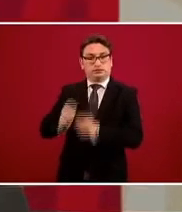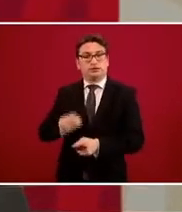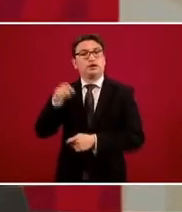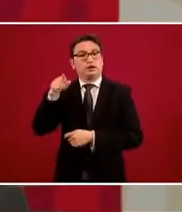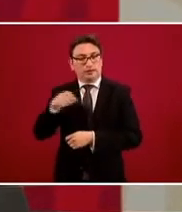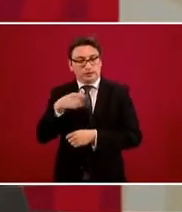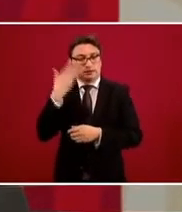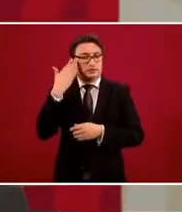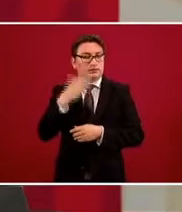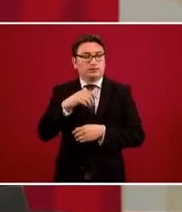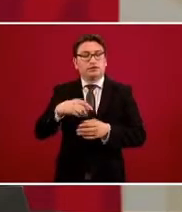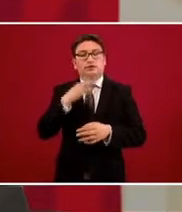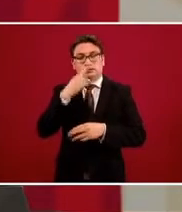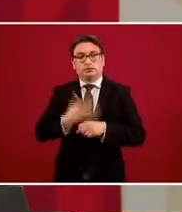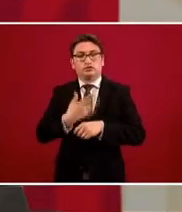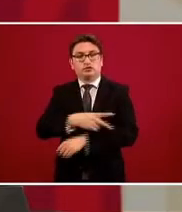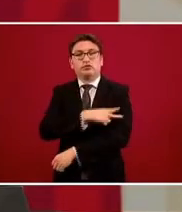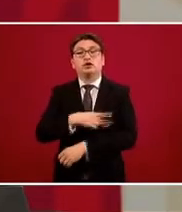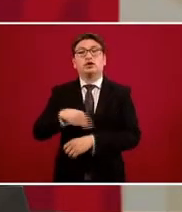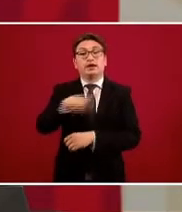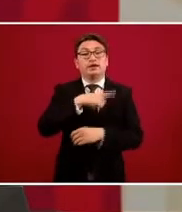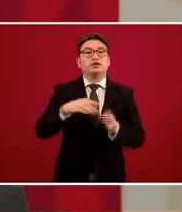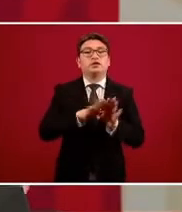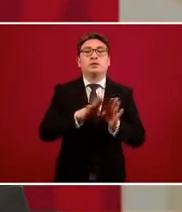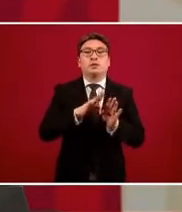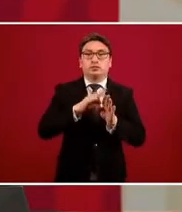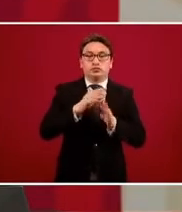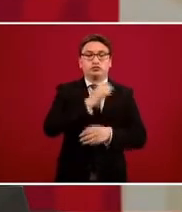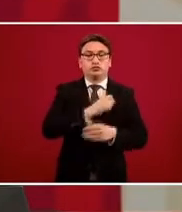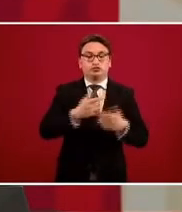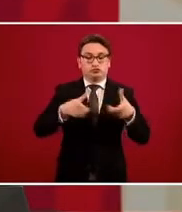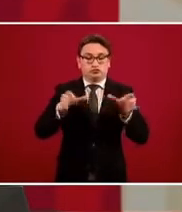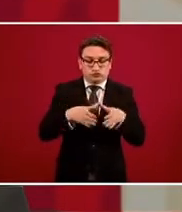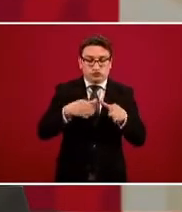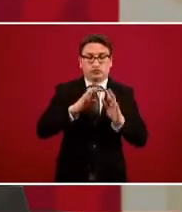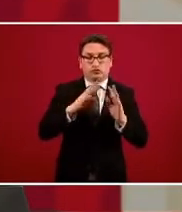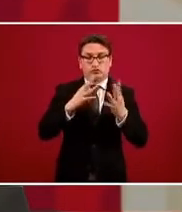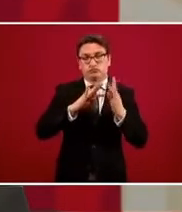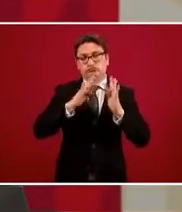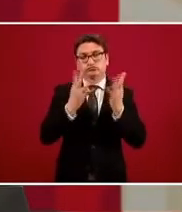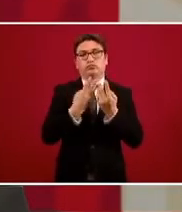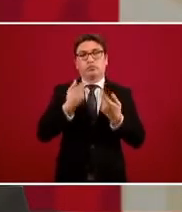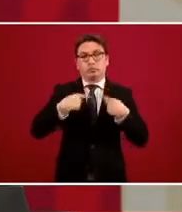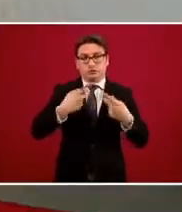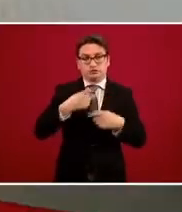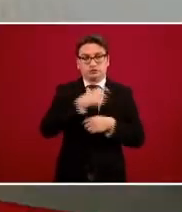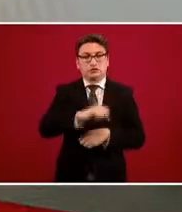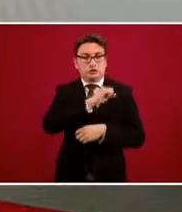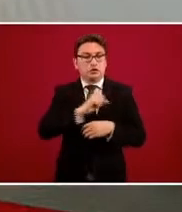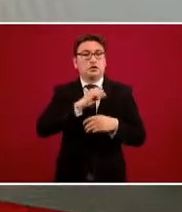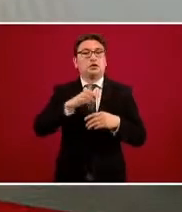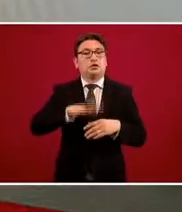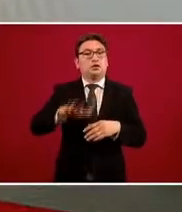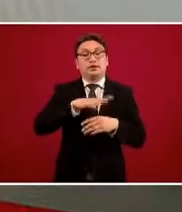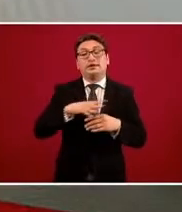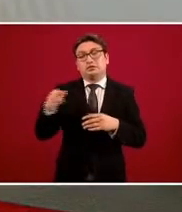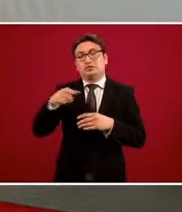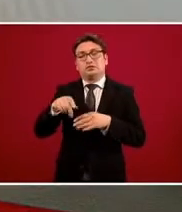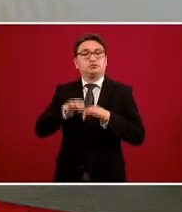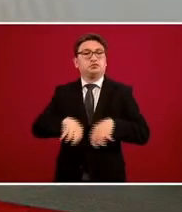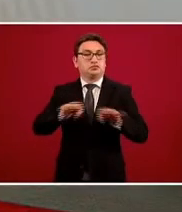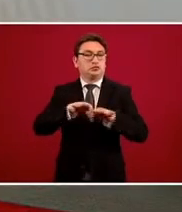to the National Palace on Tuesday. He is also a member of the General Health Council, so it is crucial to have